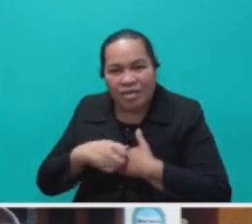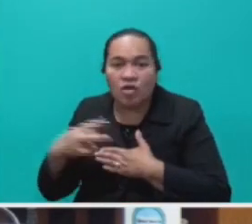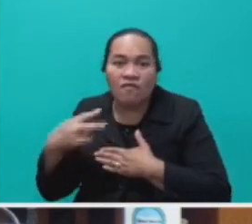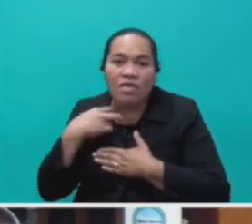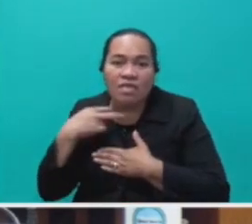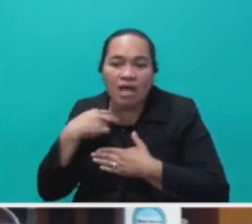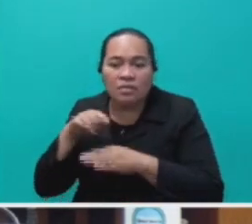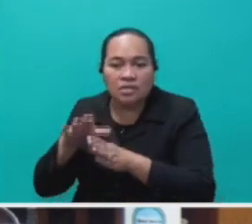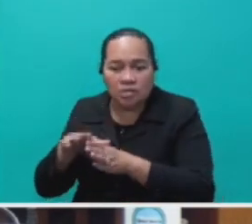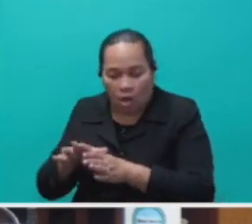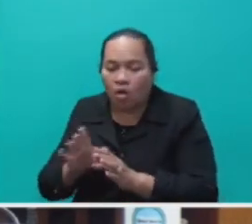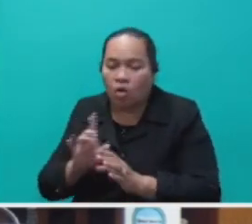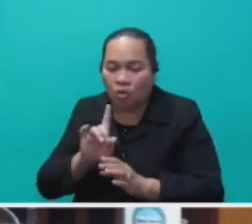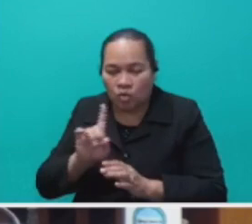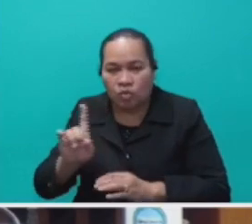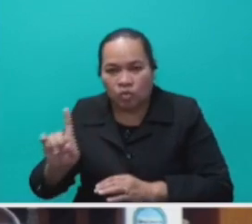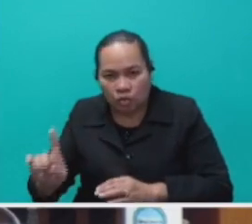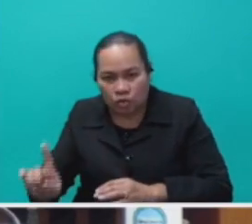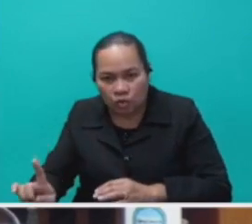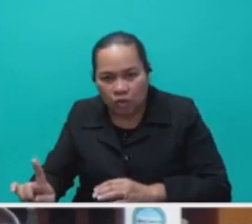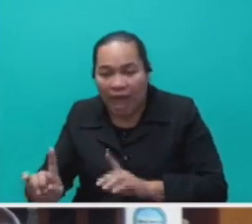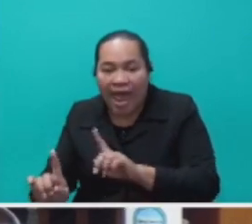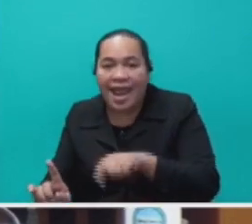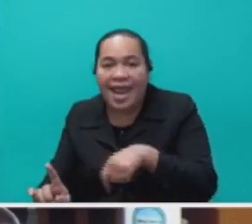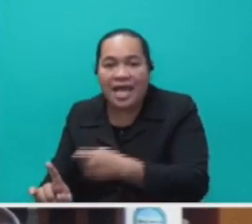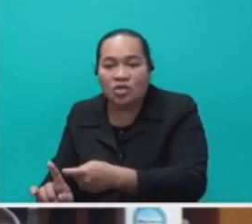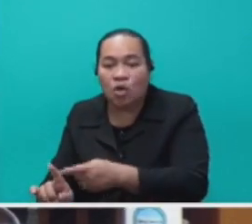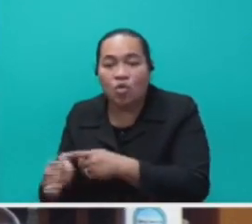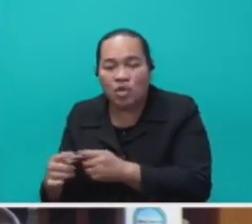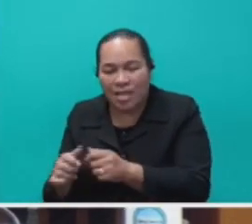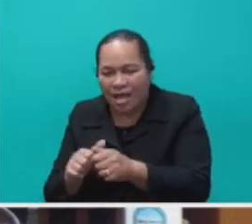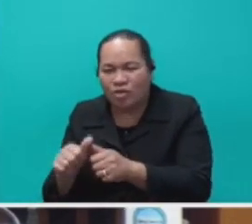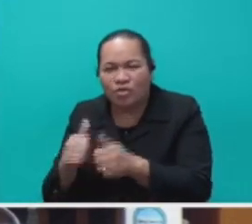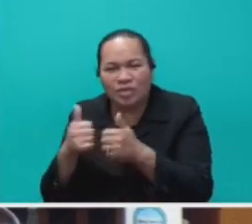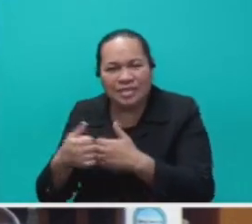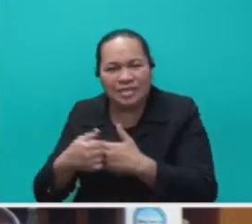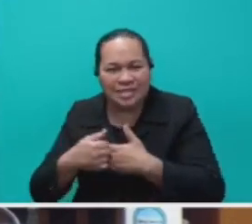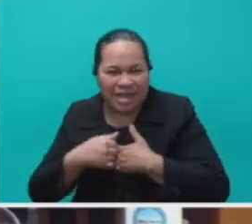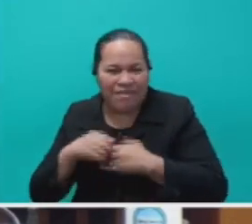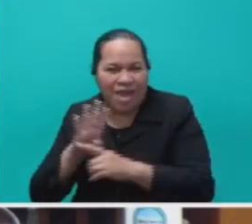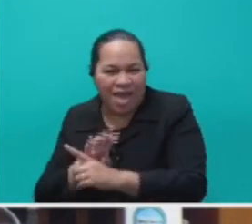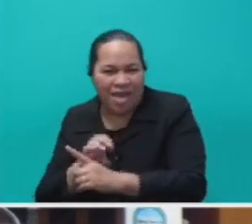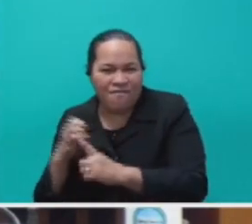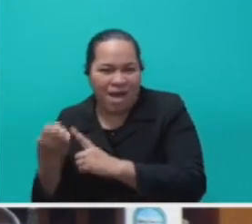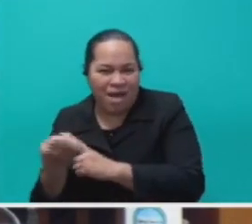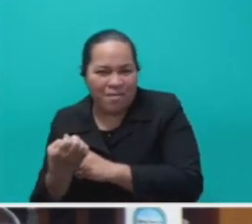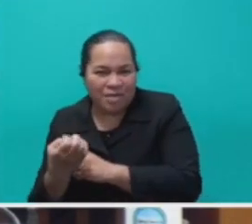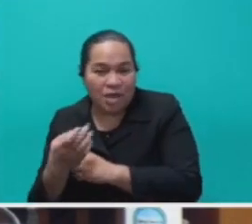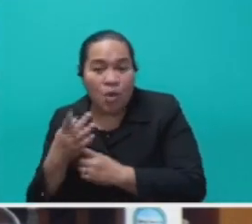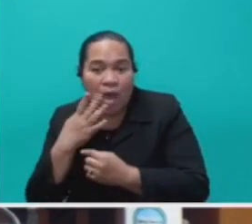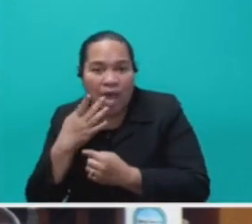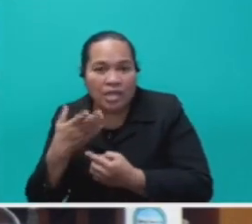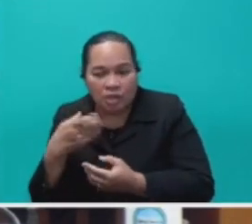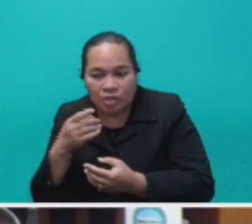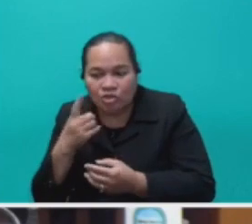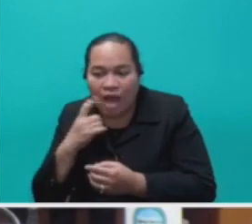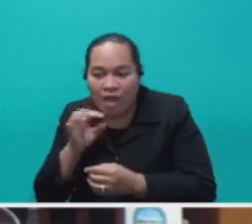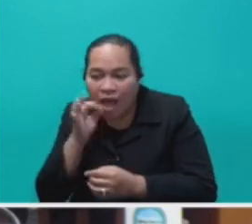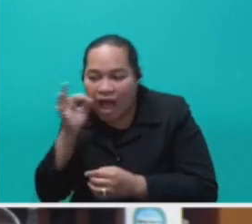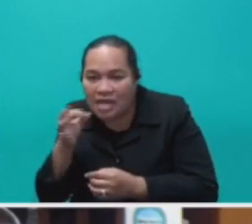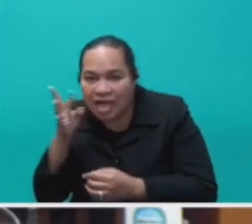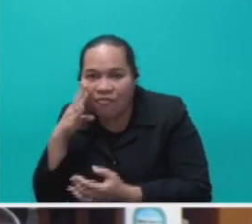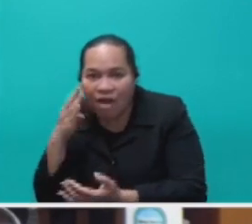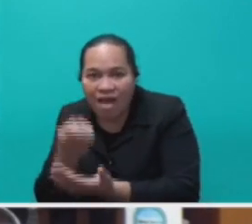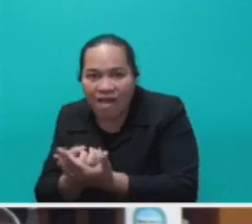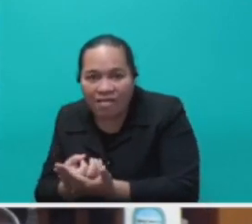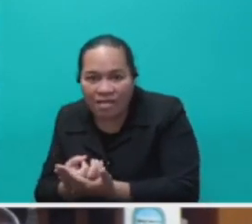able to be accommodated next to their best environment when they are giving evidence. Other issues